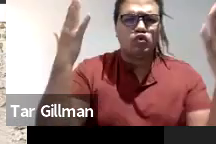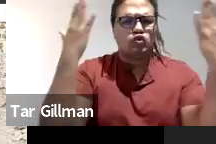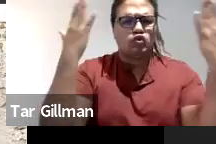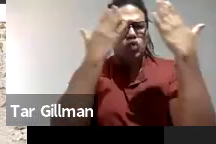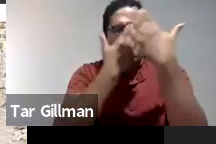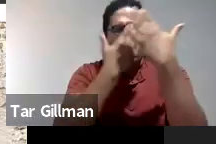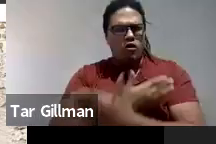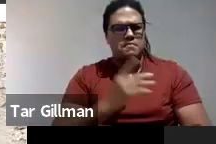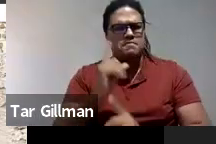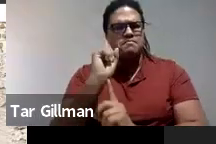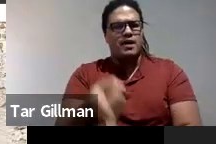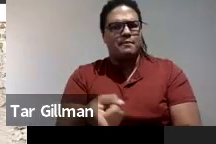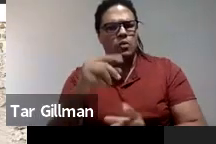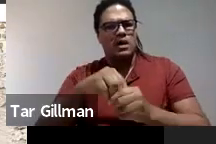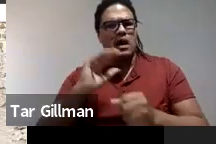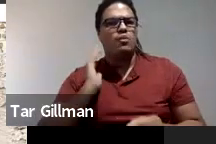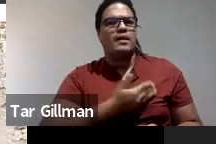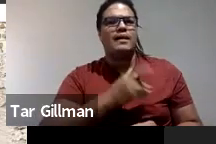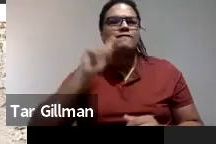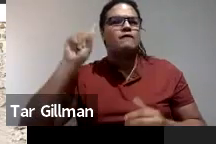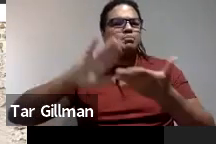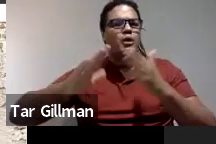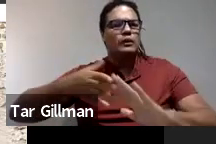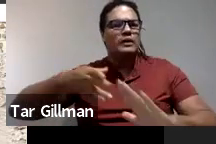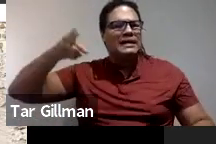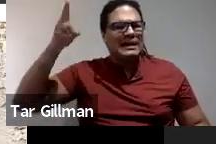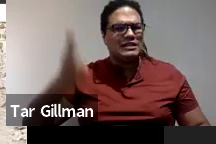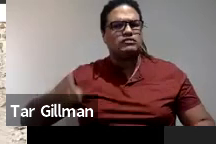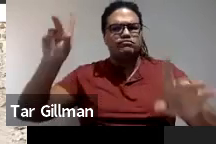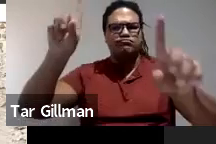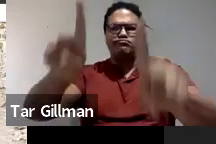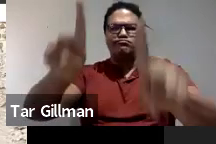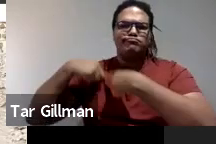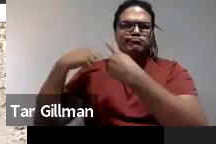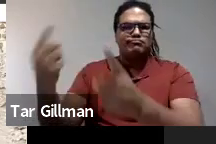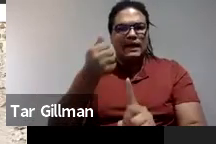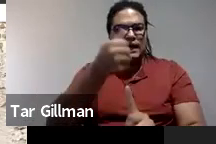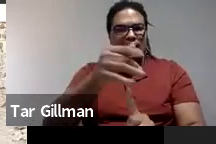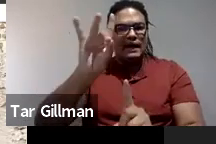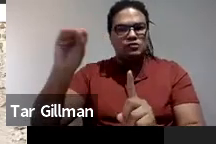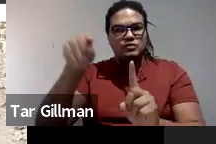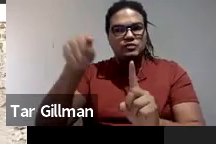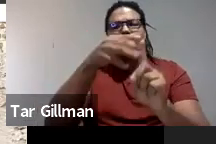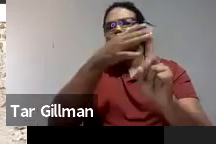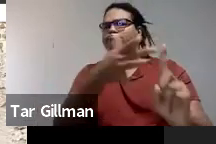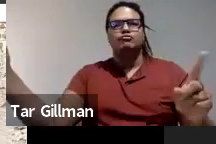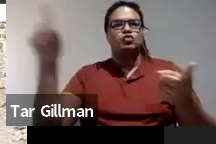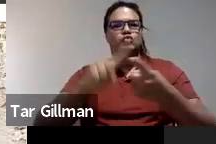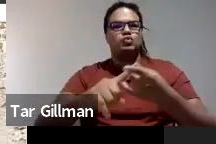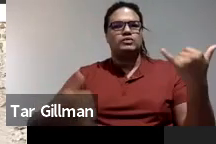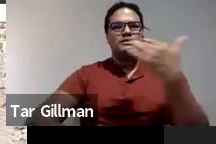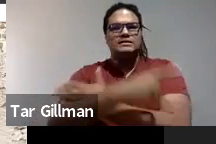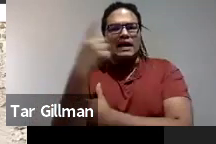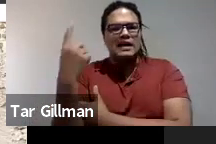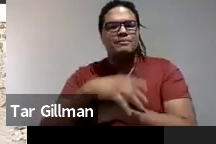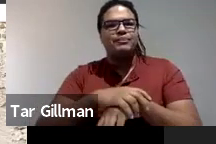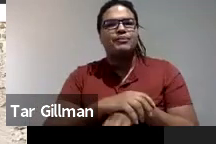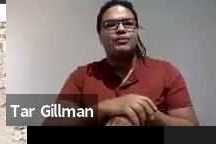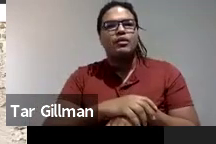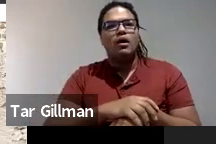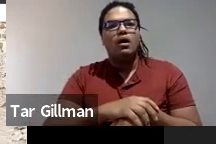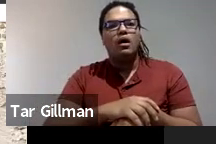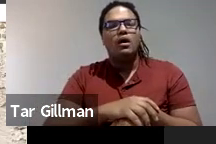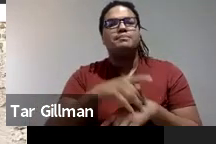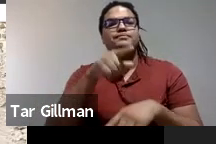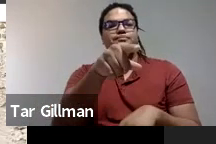that historical moment was one of the most darkest moments within the deaf community's history. And that